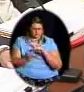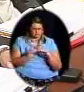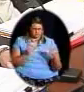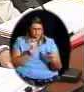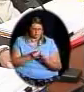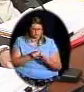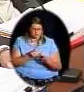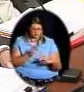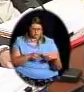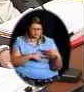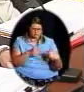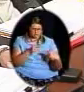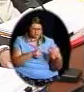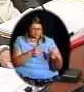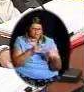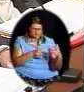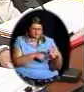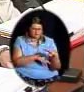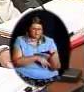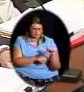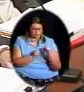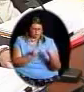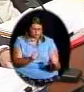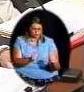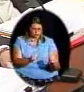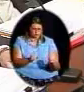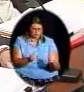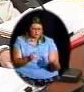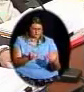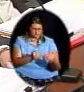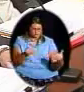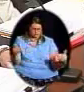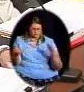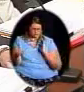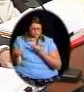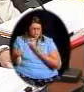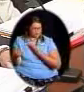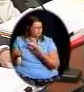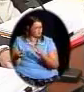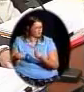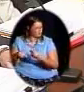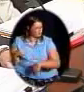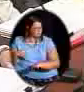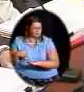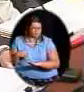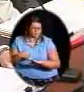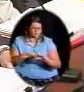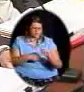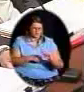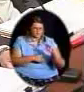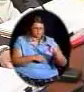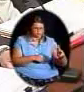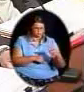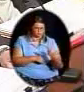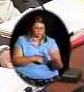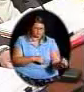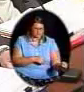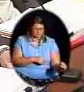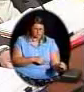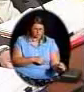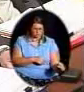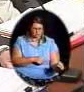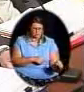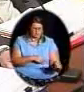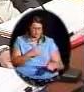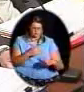arterial streets adjacent to our property in the past. Northwest High School we did, CBAC